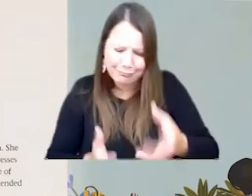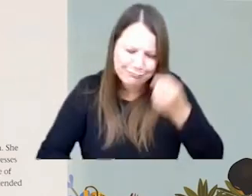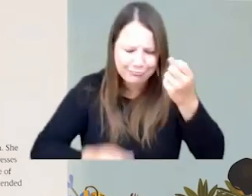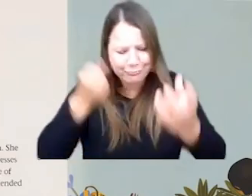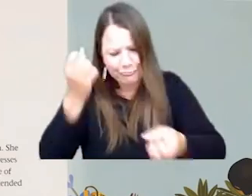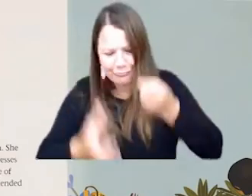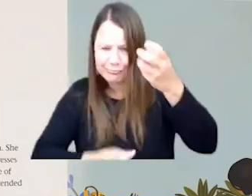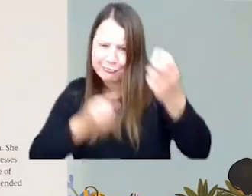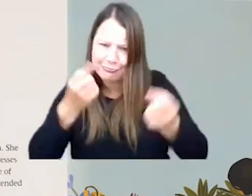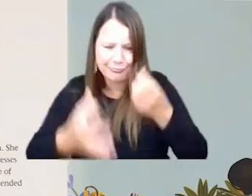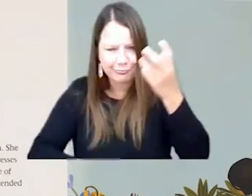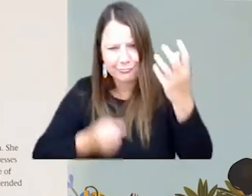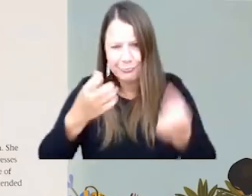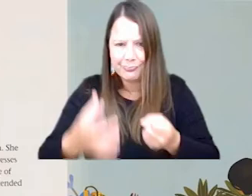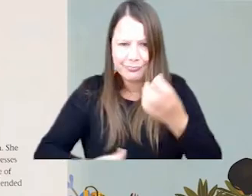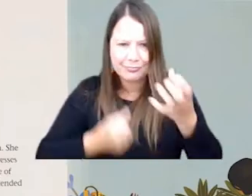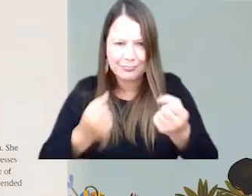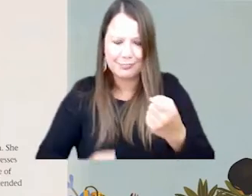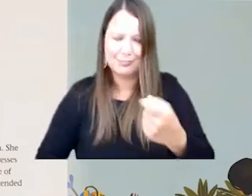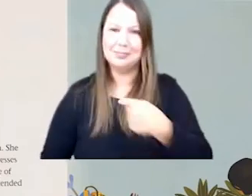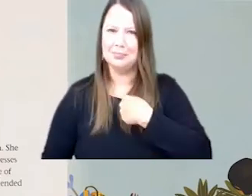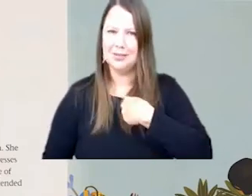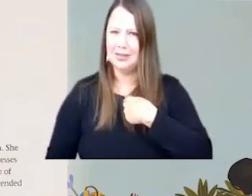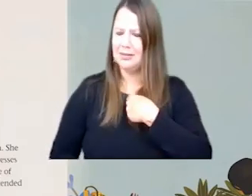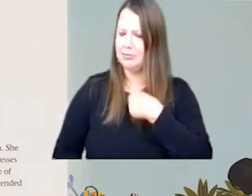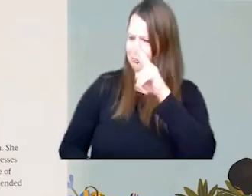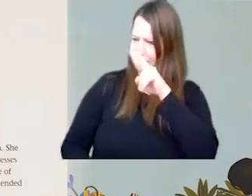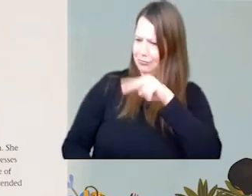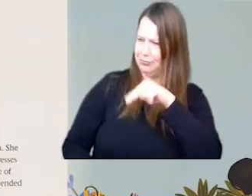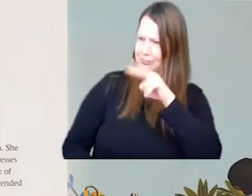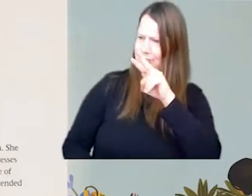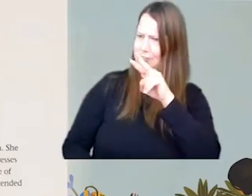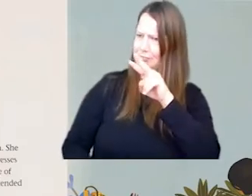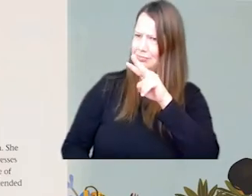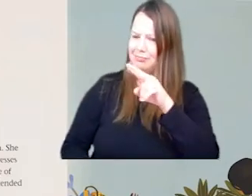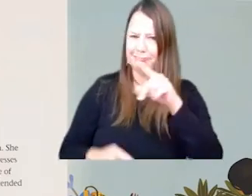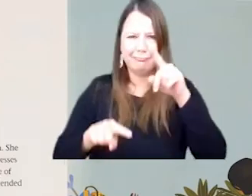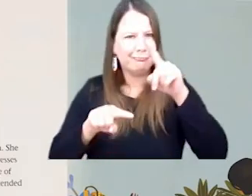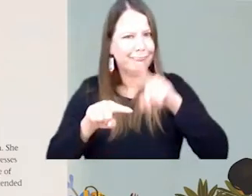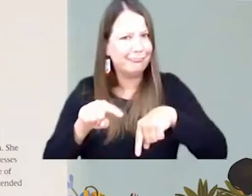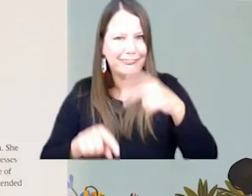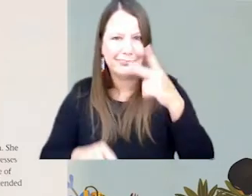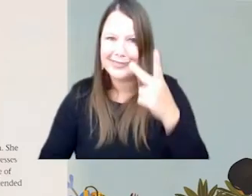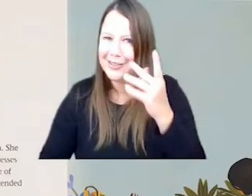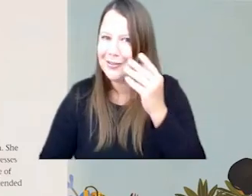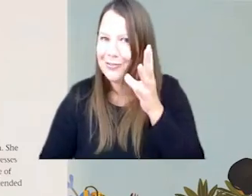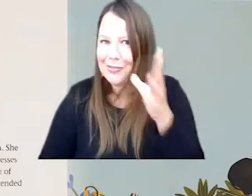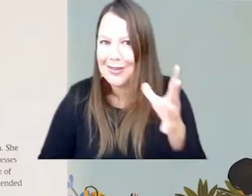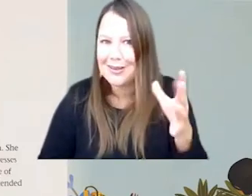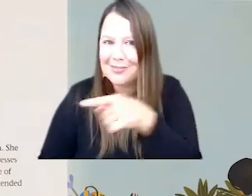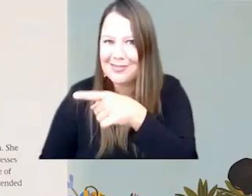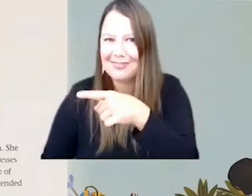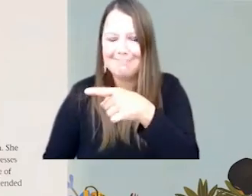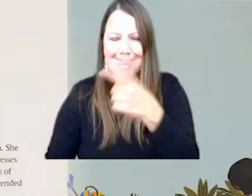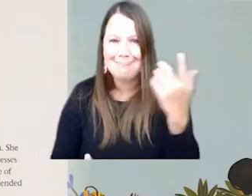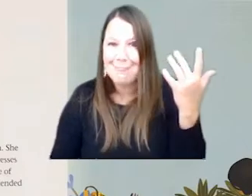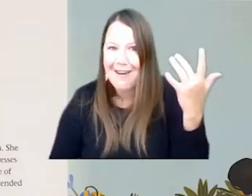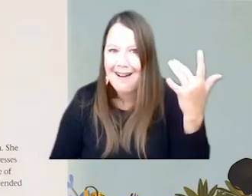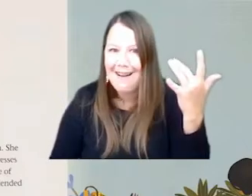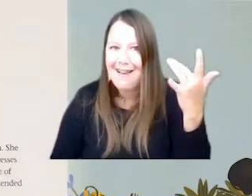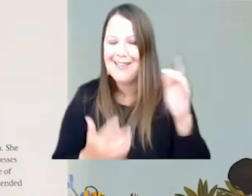When she bent down to prune some of the flowers, I couldn't even see her because she blended in with them.